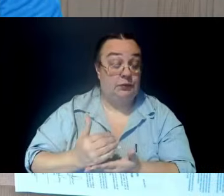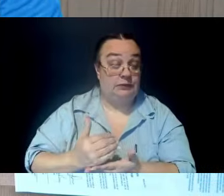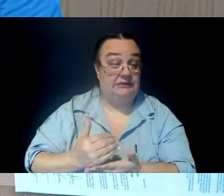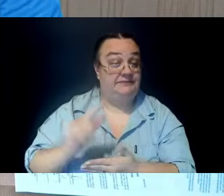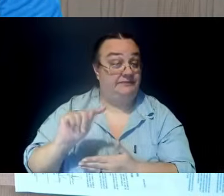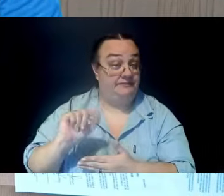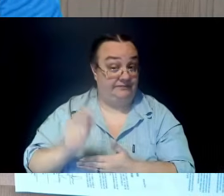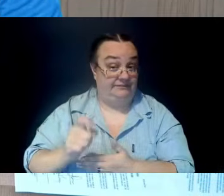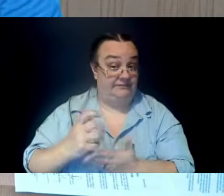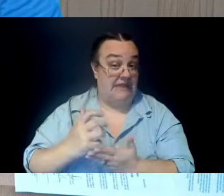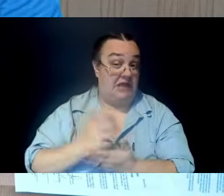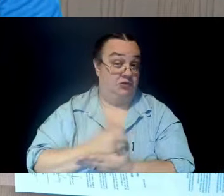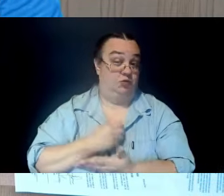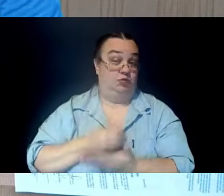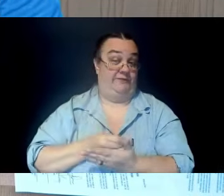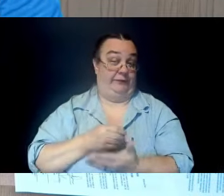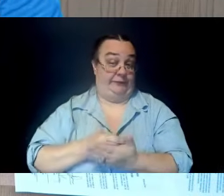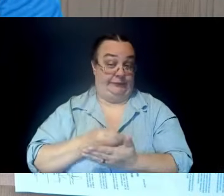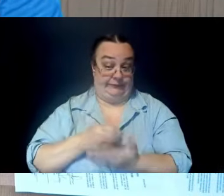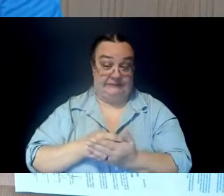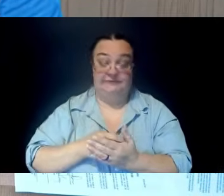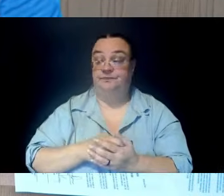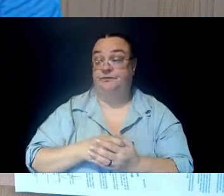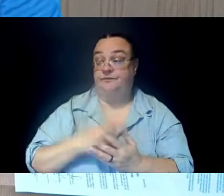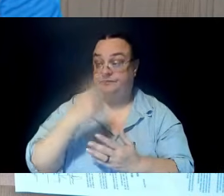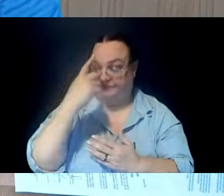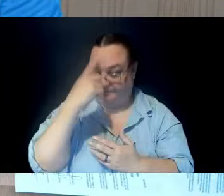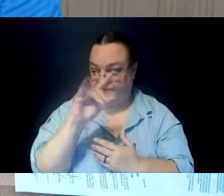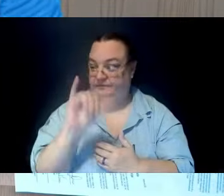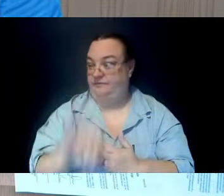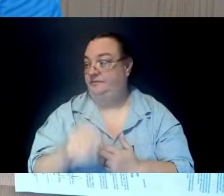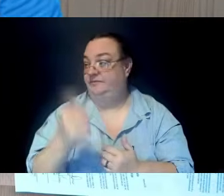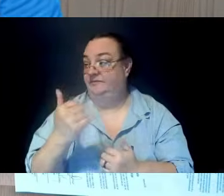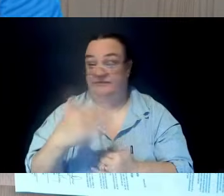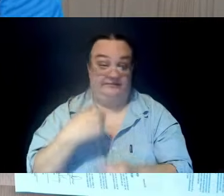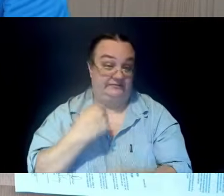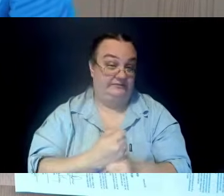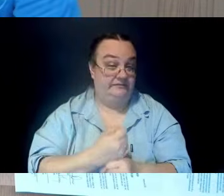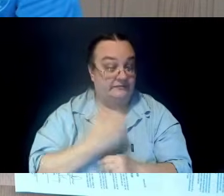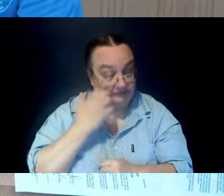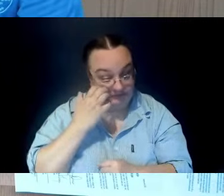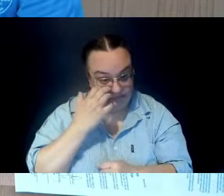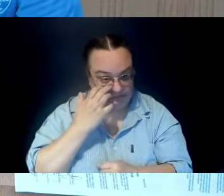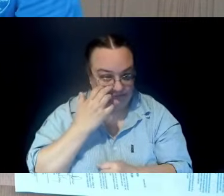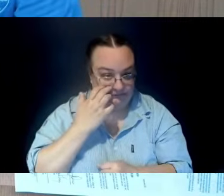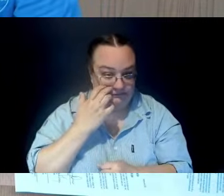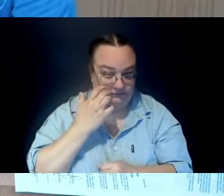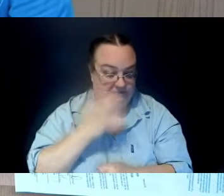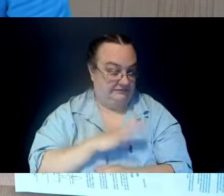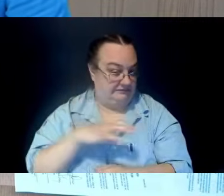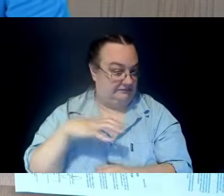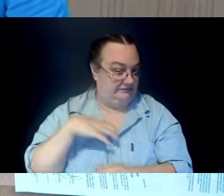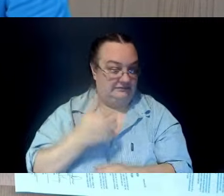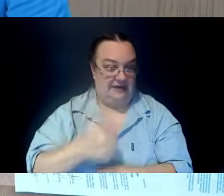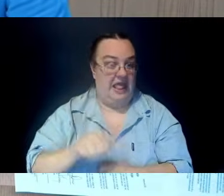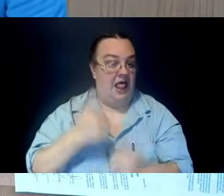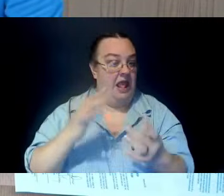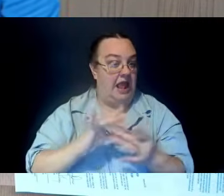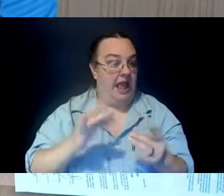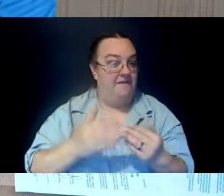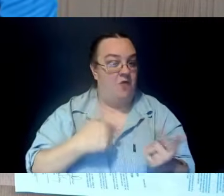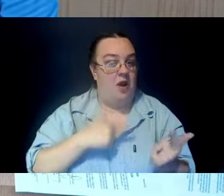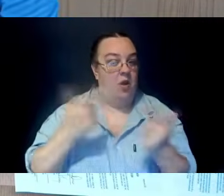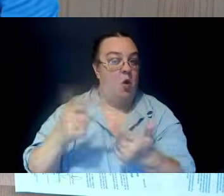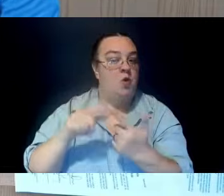tax revenue for those 15 years. Council, any other comments before I go to Mr.